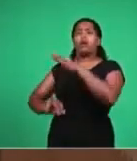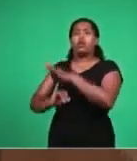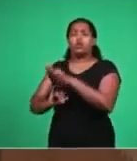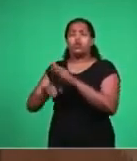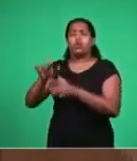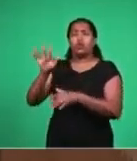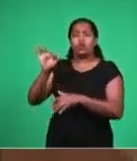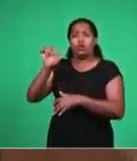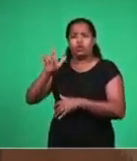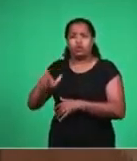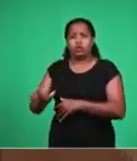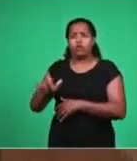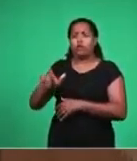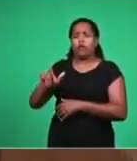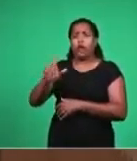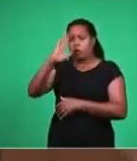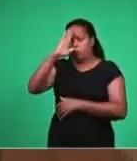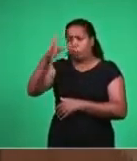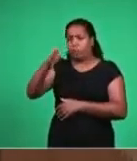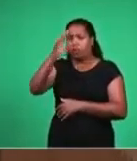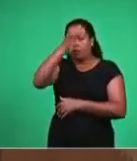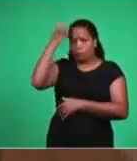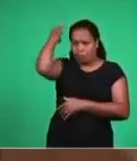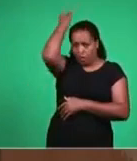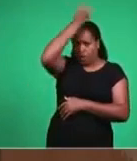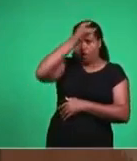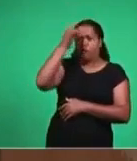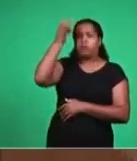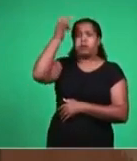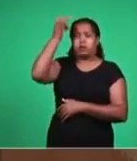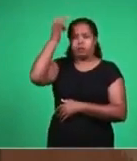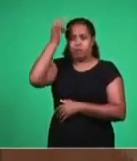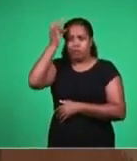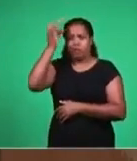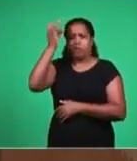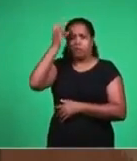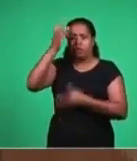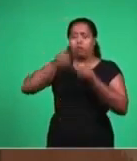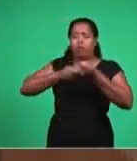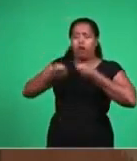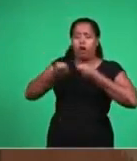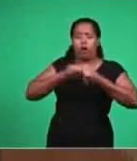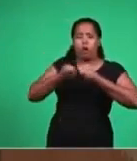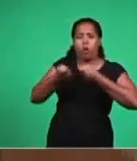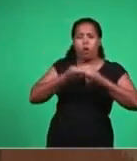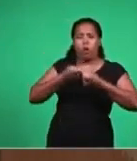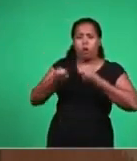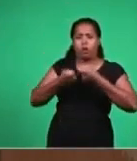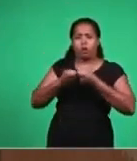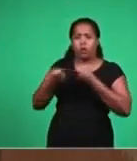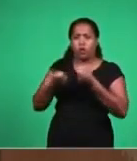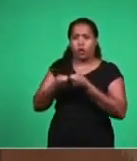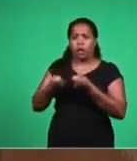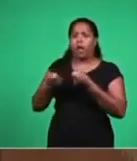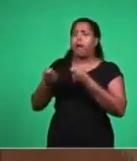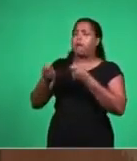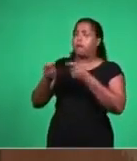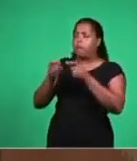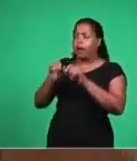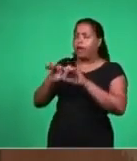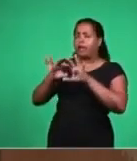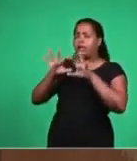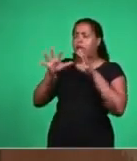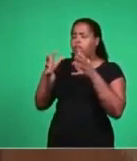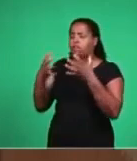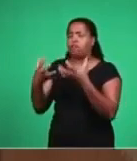an institution of faith in which the Holy Spirit is doing all things to generate